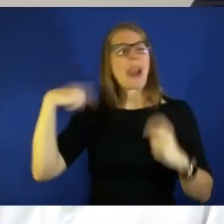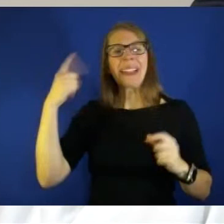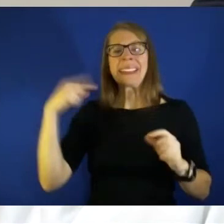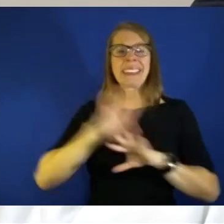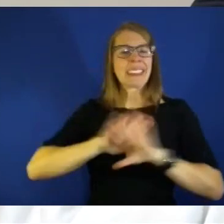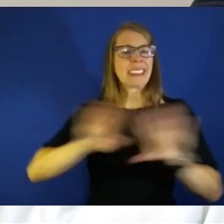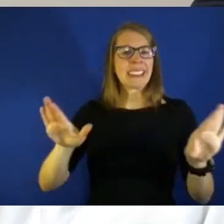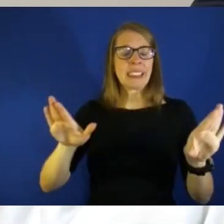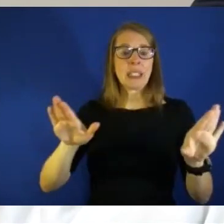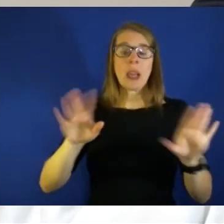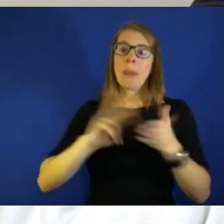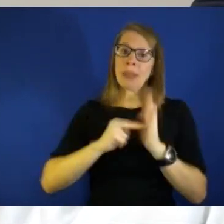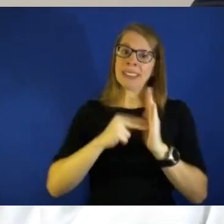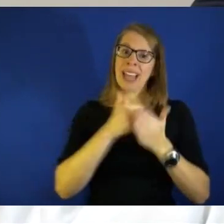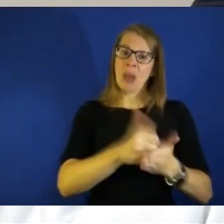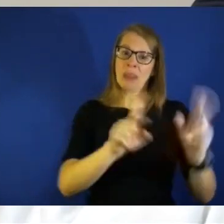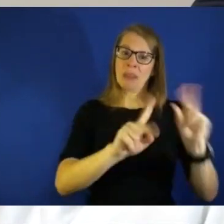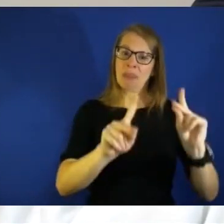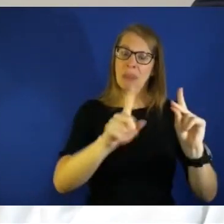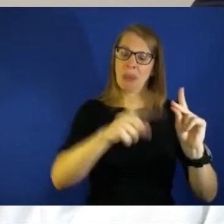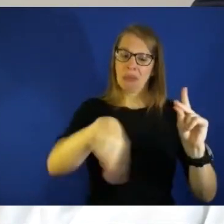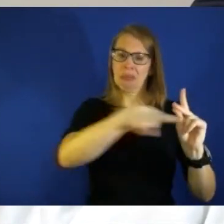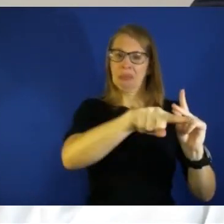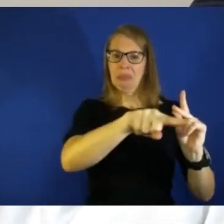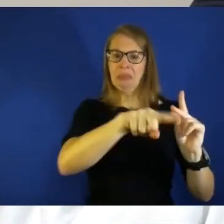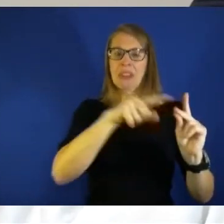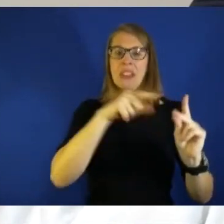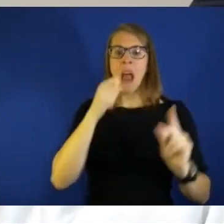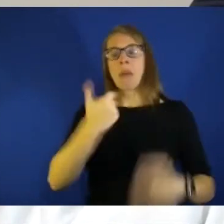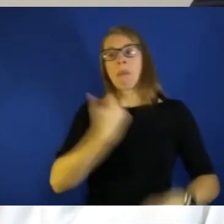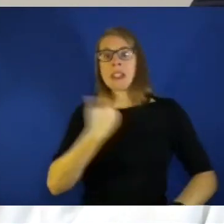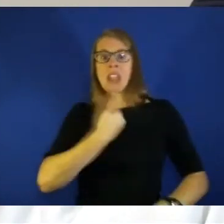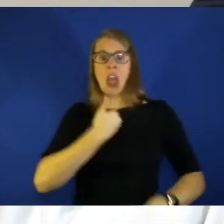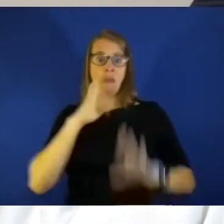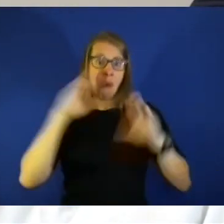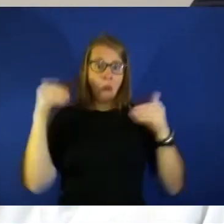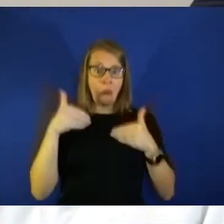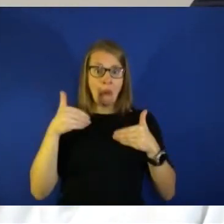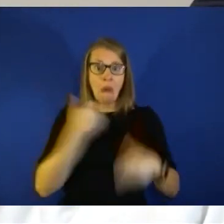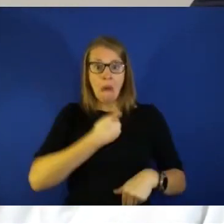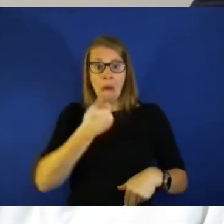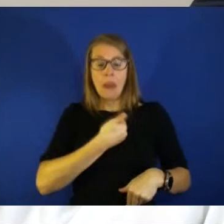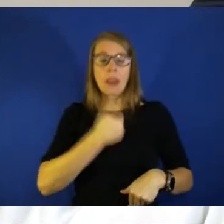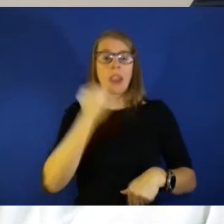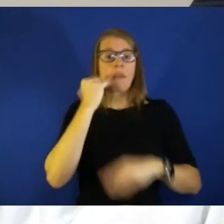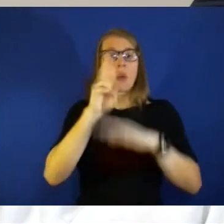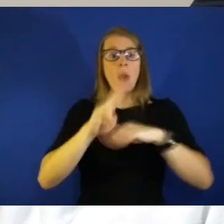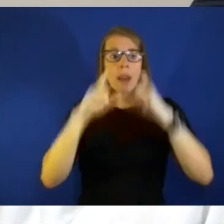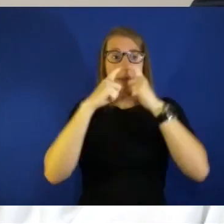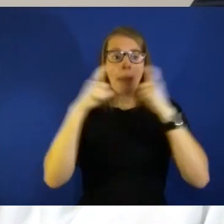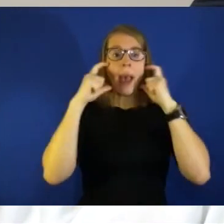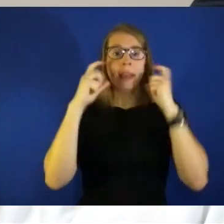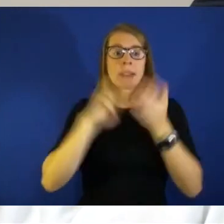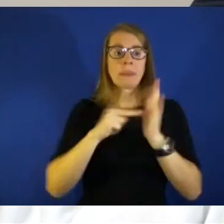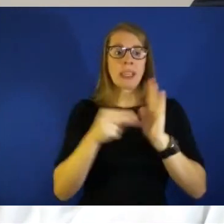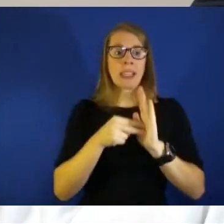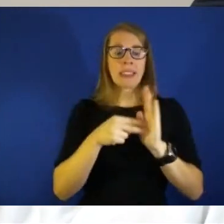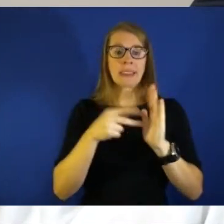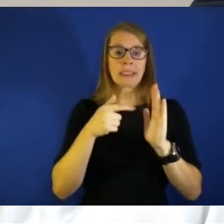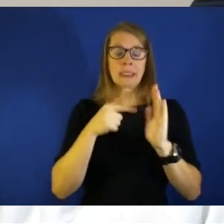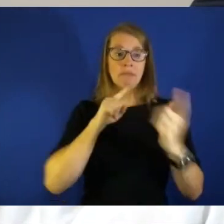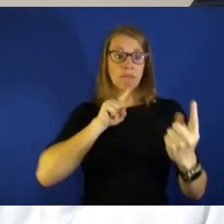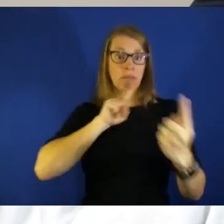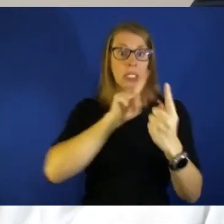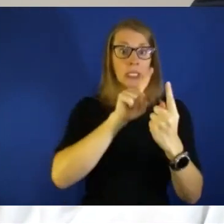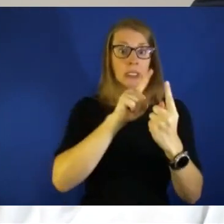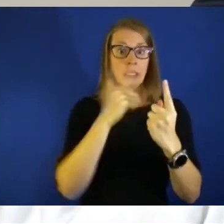helping people, not necessarily yourself. Because by wearing a mask, somewhere I came across somebody that maybe